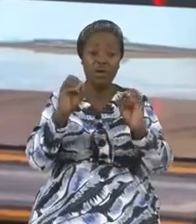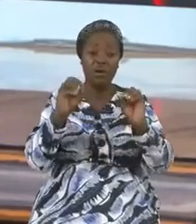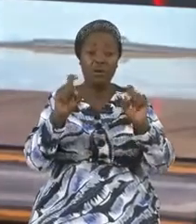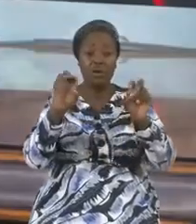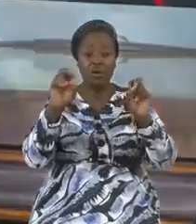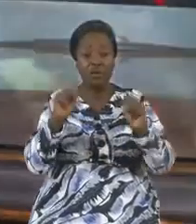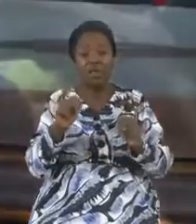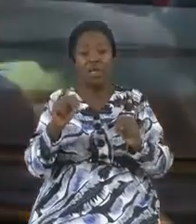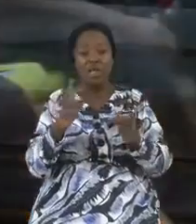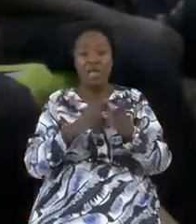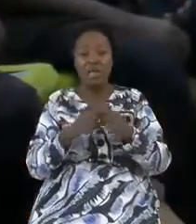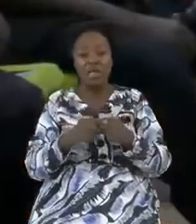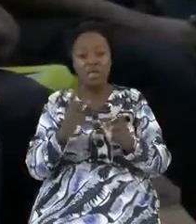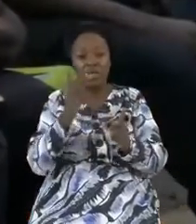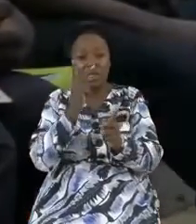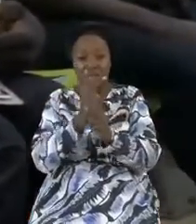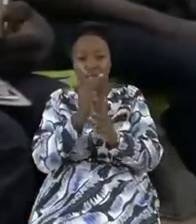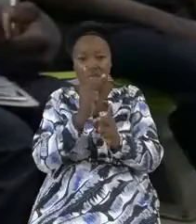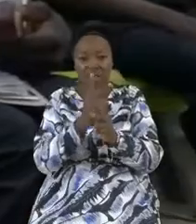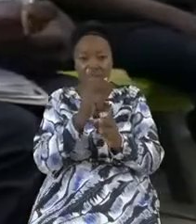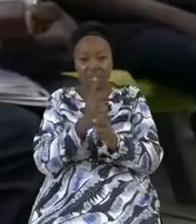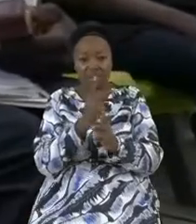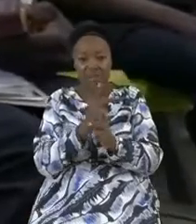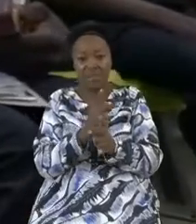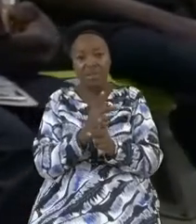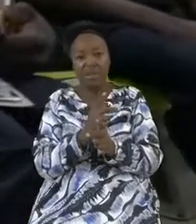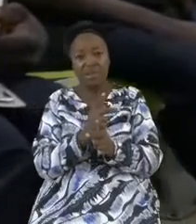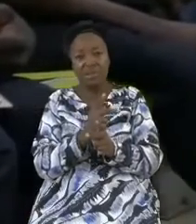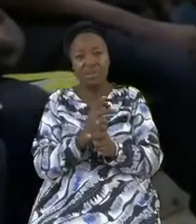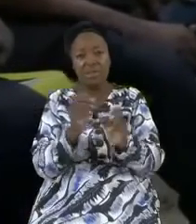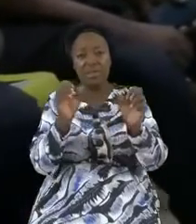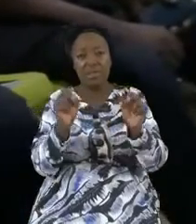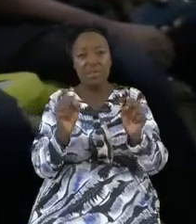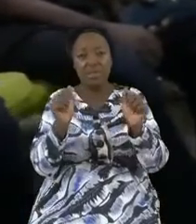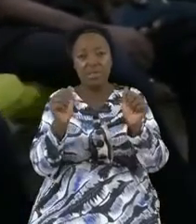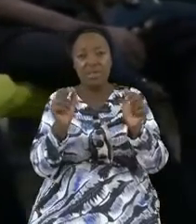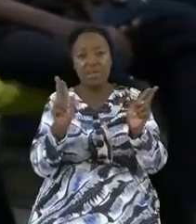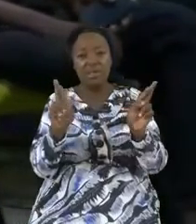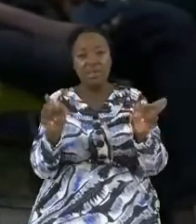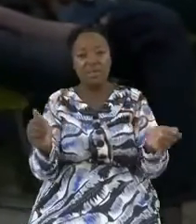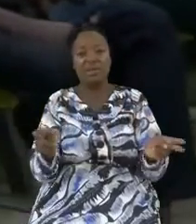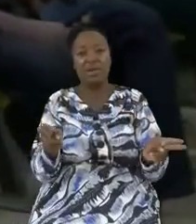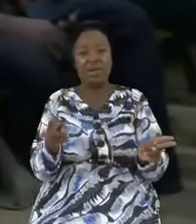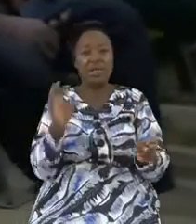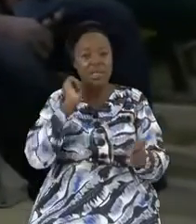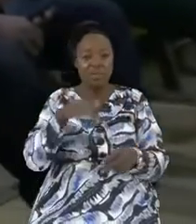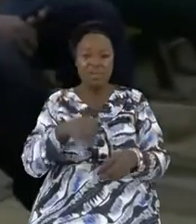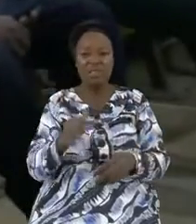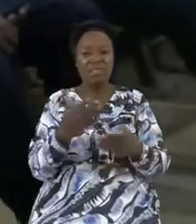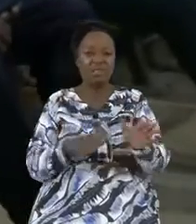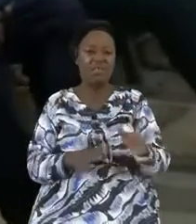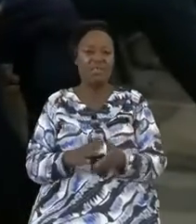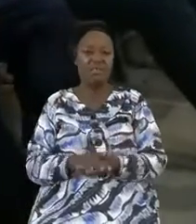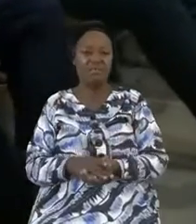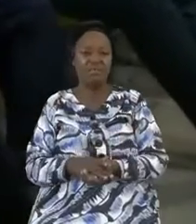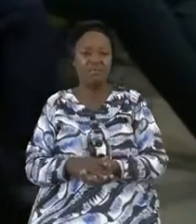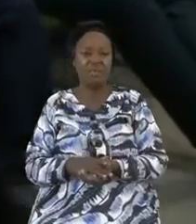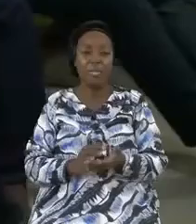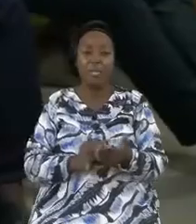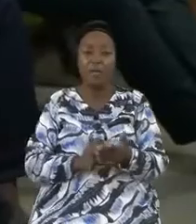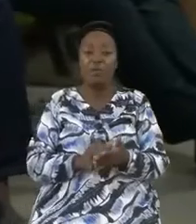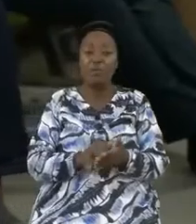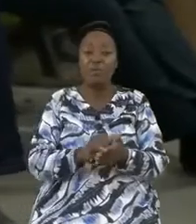he retained Sarah, he will still die. Those so-called good